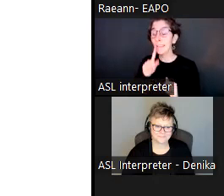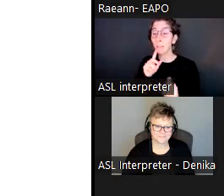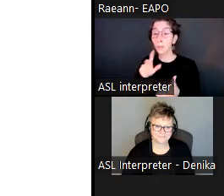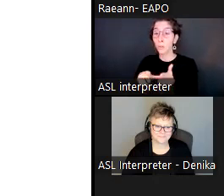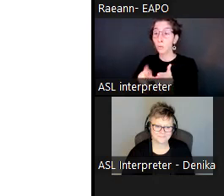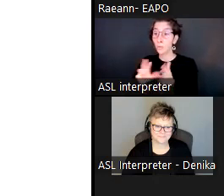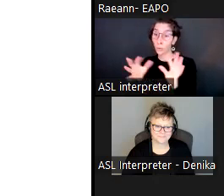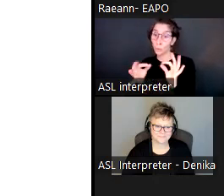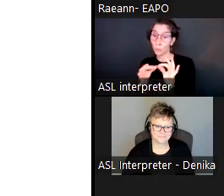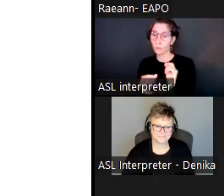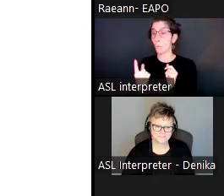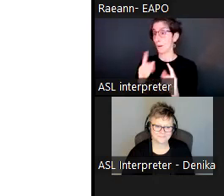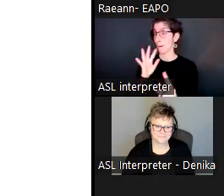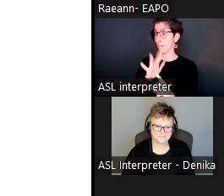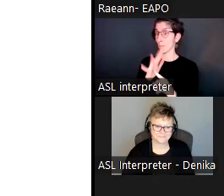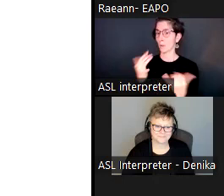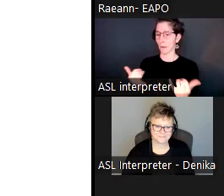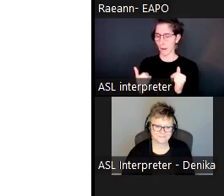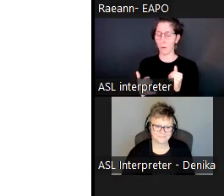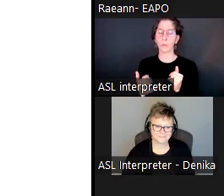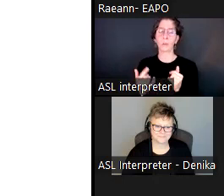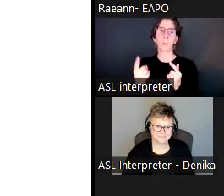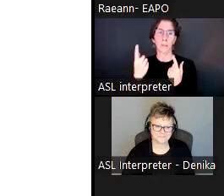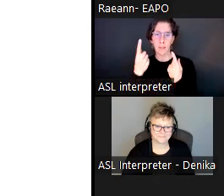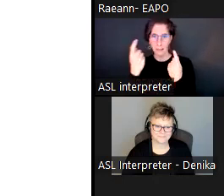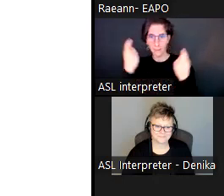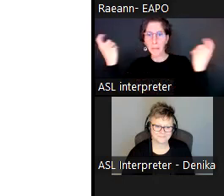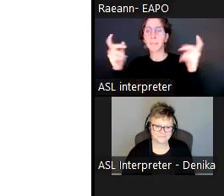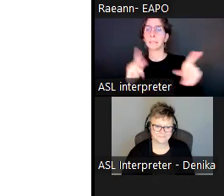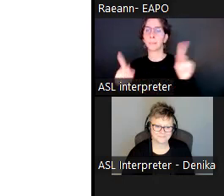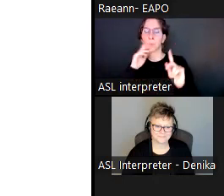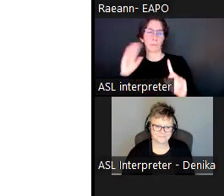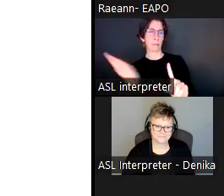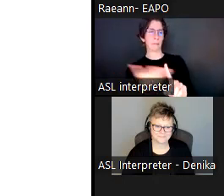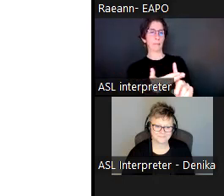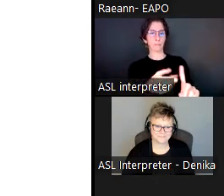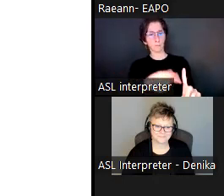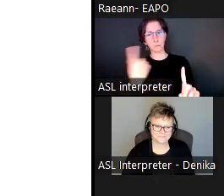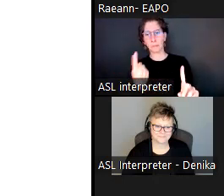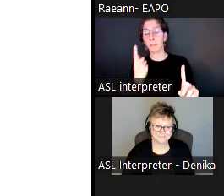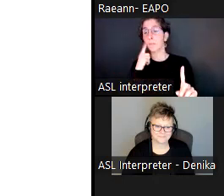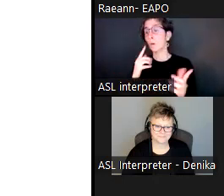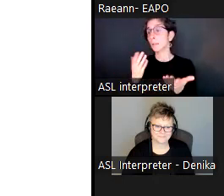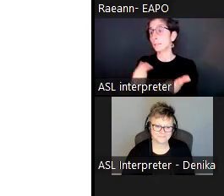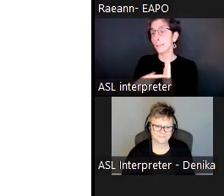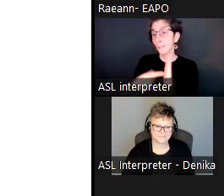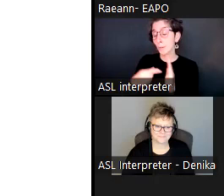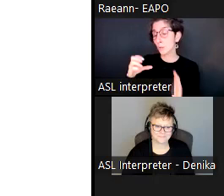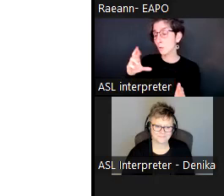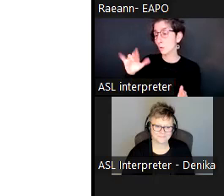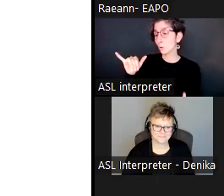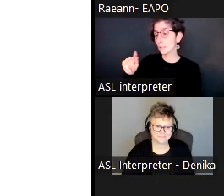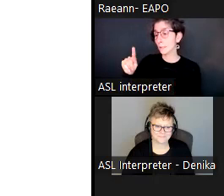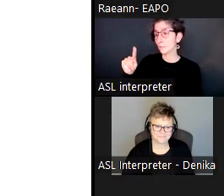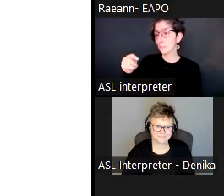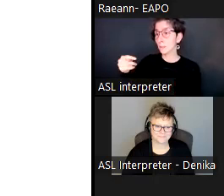right now is that the famous people will convince you of something. So cryptocurrency, investing in cryptocurrency is